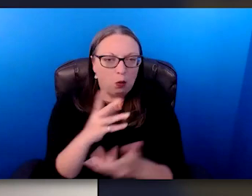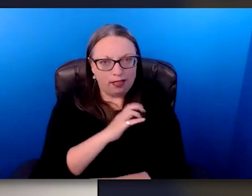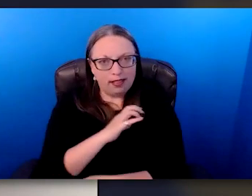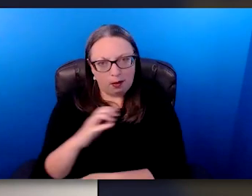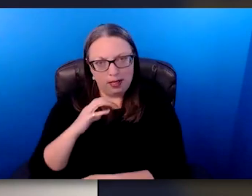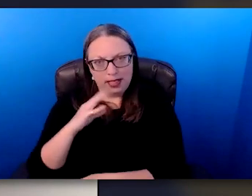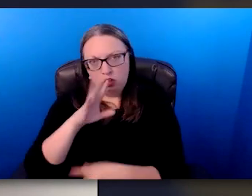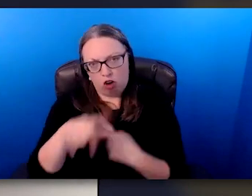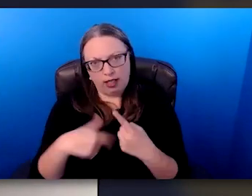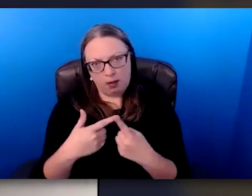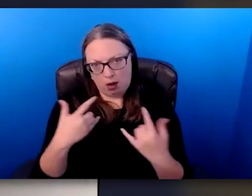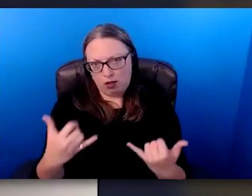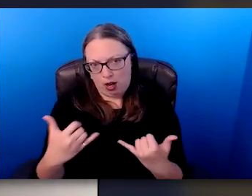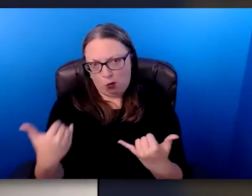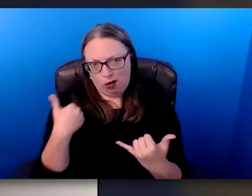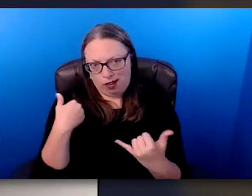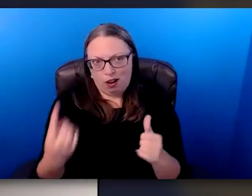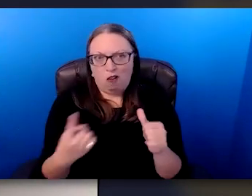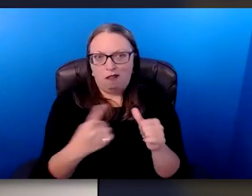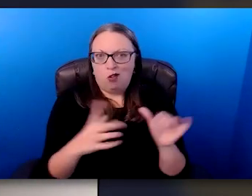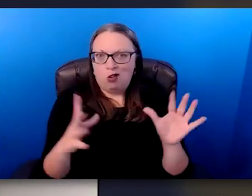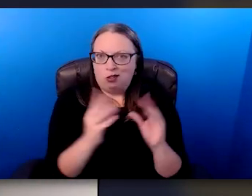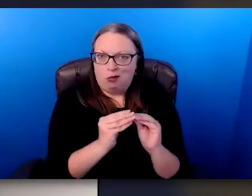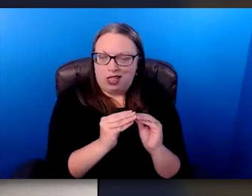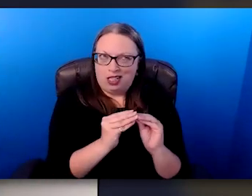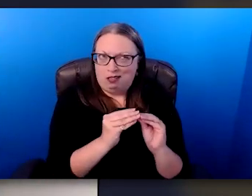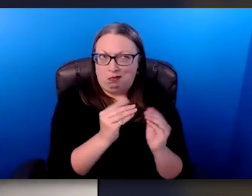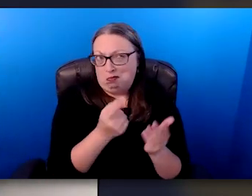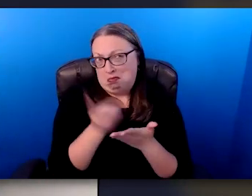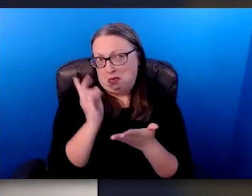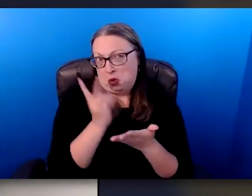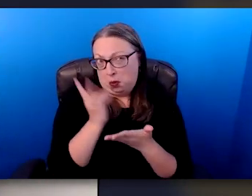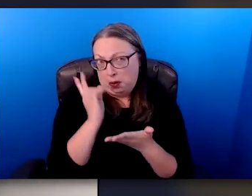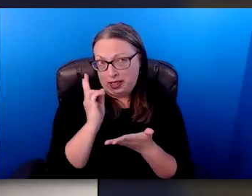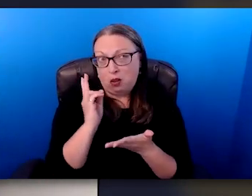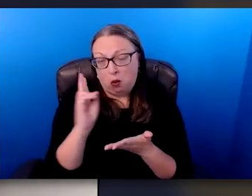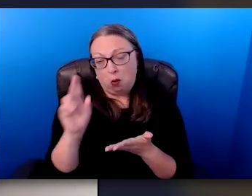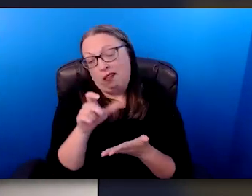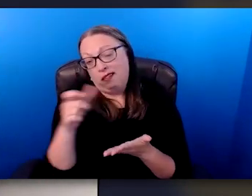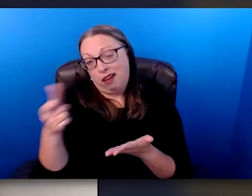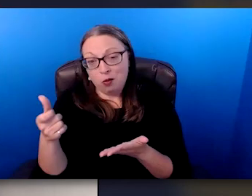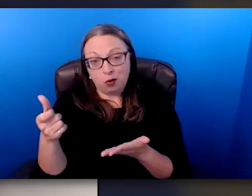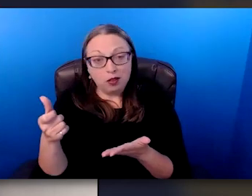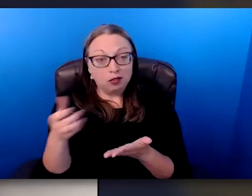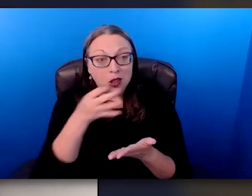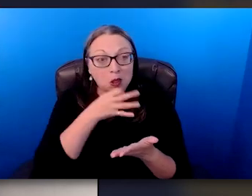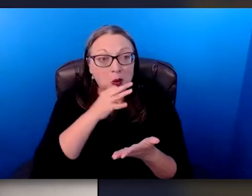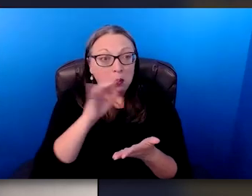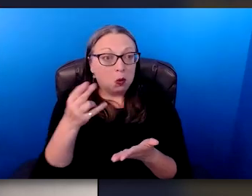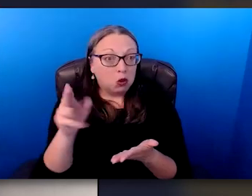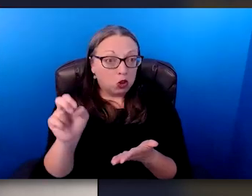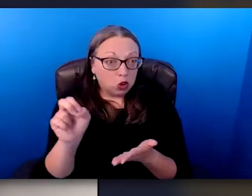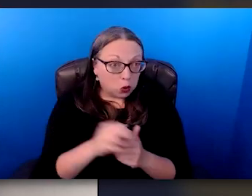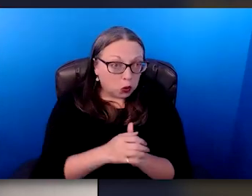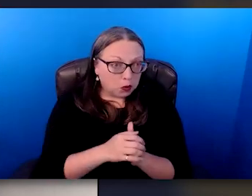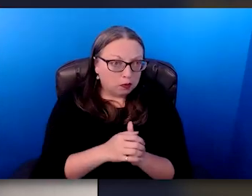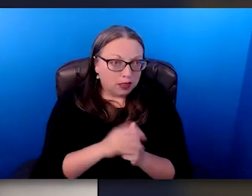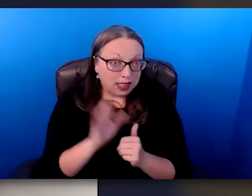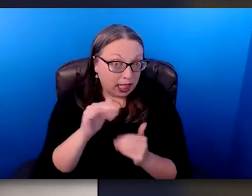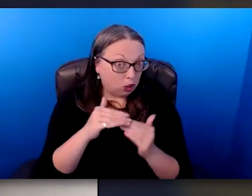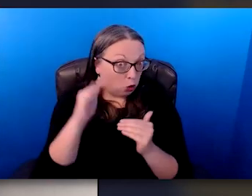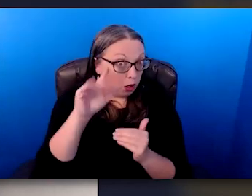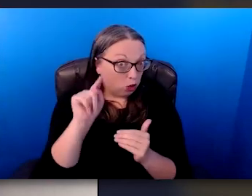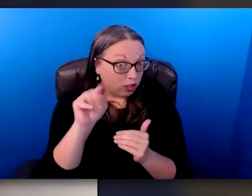couple of weeks ago. We've got another one coming up in June, but I'll let colleagues respond to that as well if you want. Or is it too TMU specific? Okay,